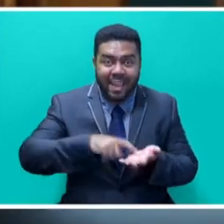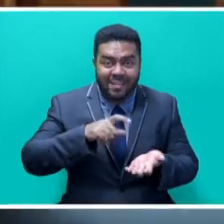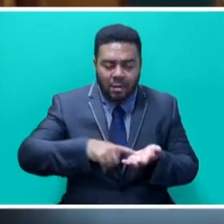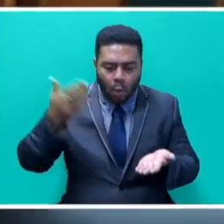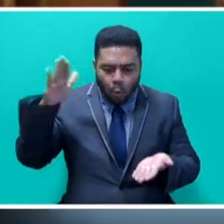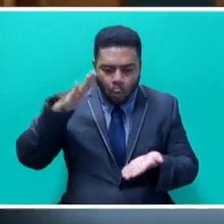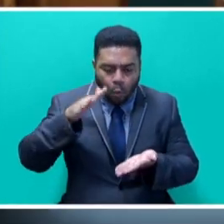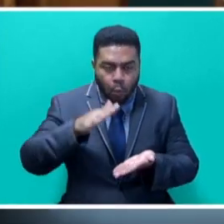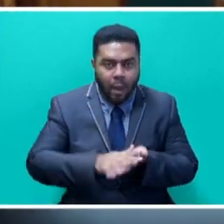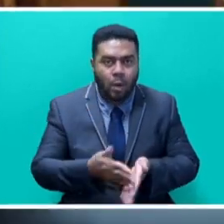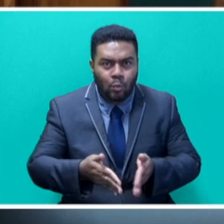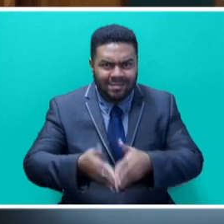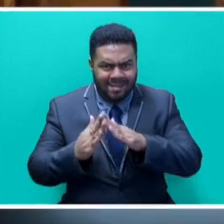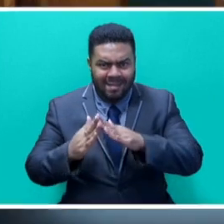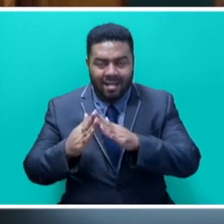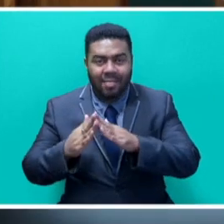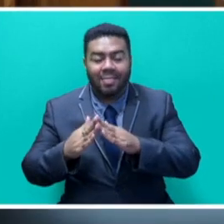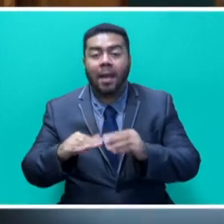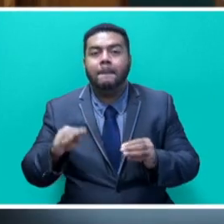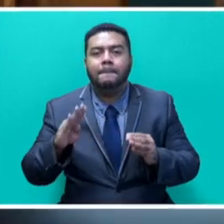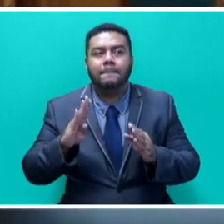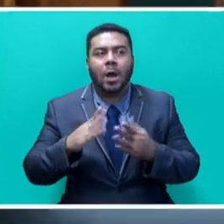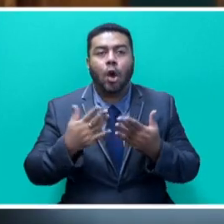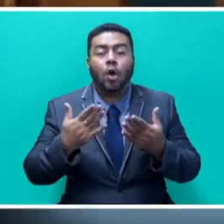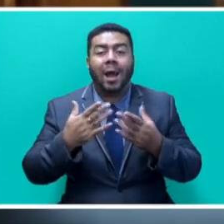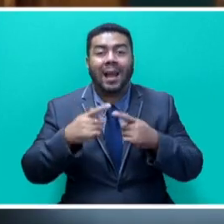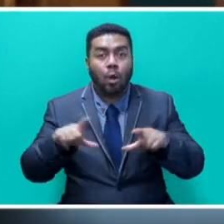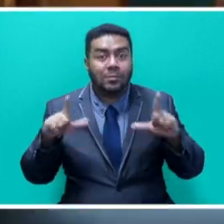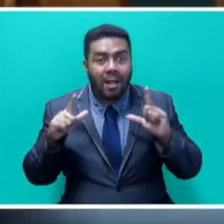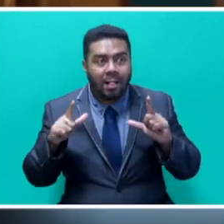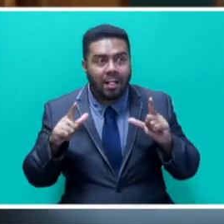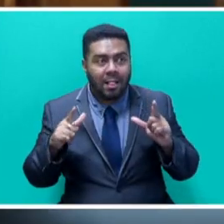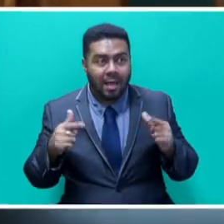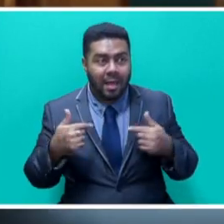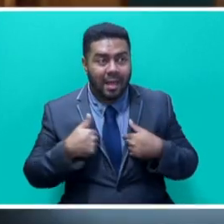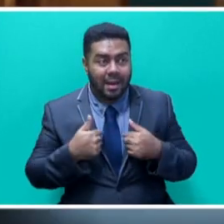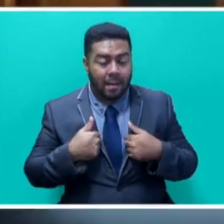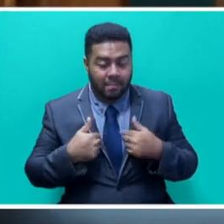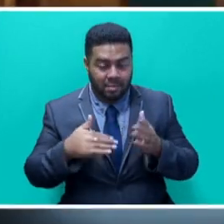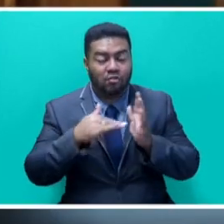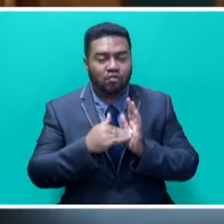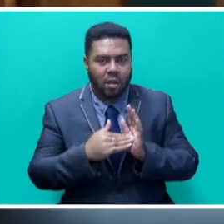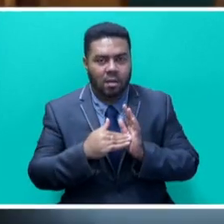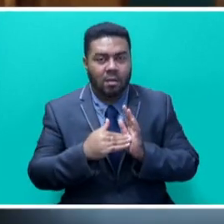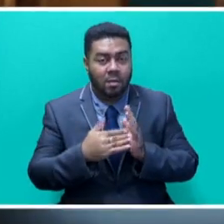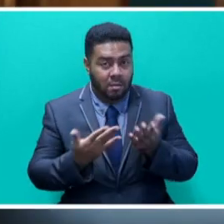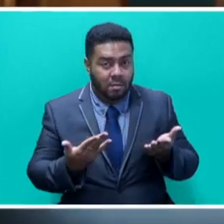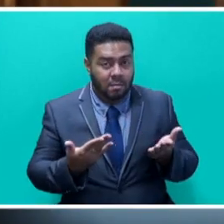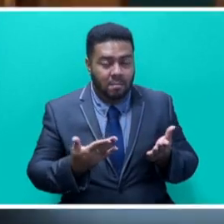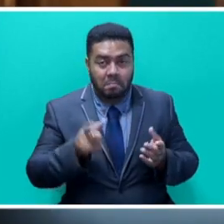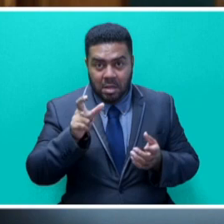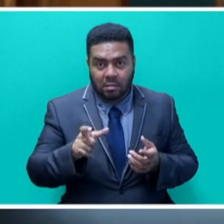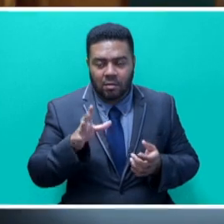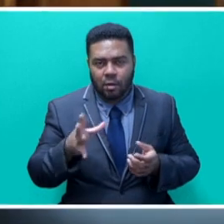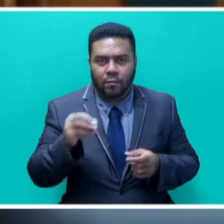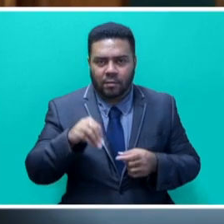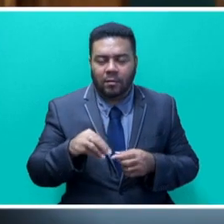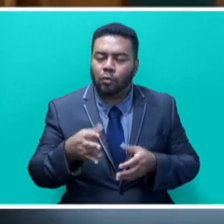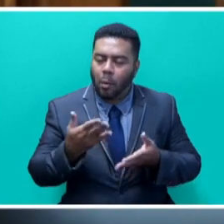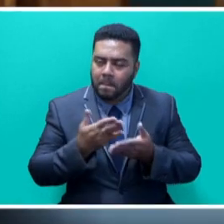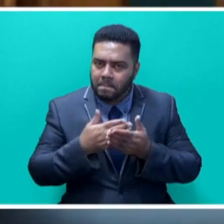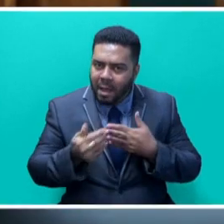of the Mahogany Industry Council, of which I am the chair. Mr. Speaker. Government's philosophy in managing natural